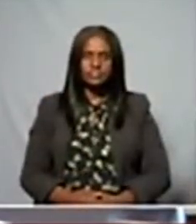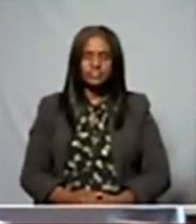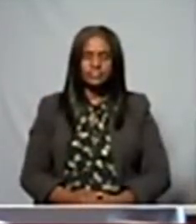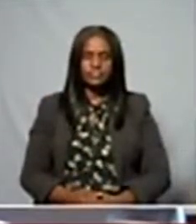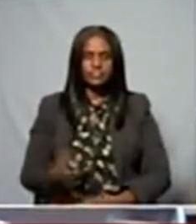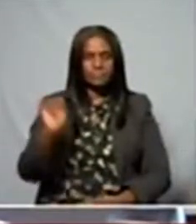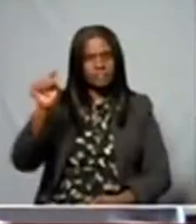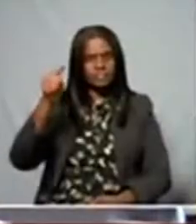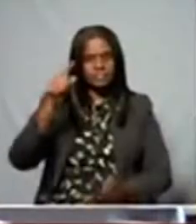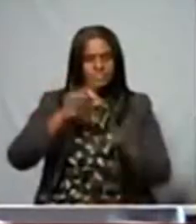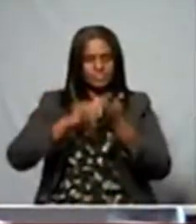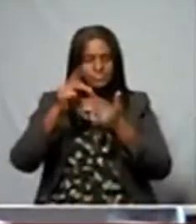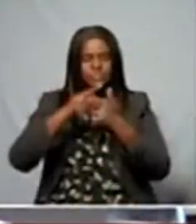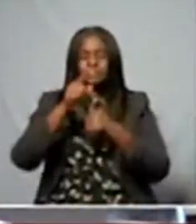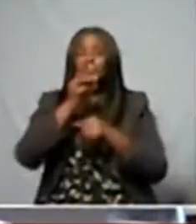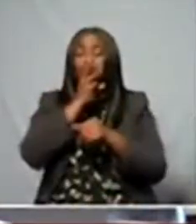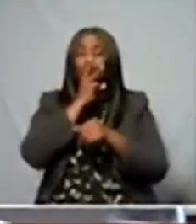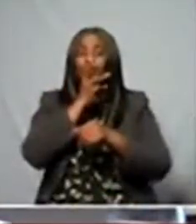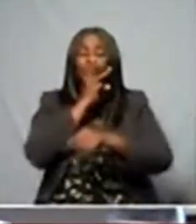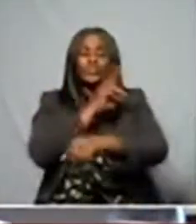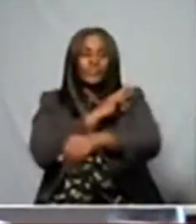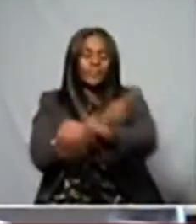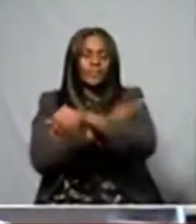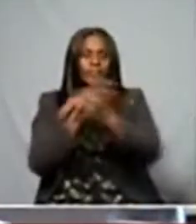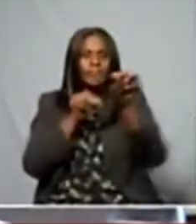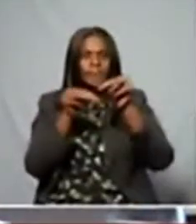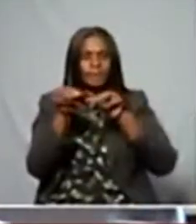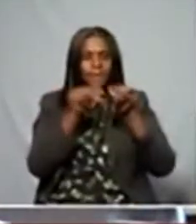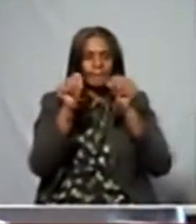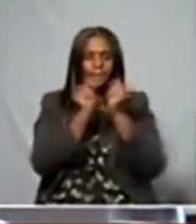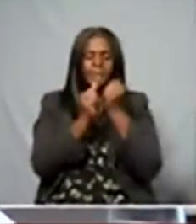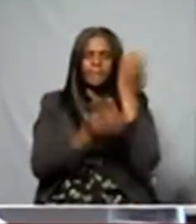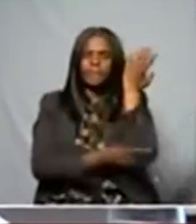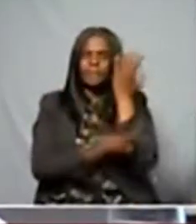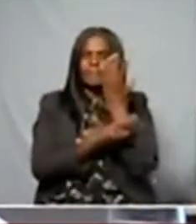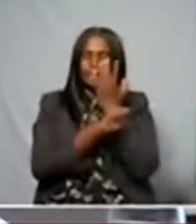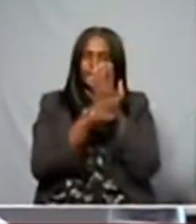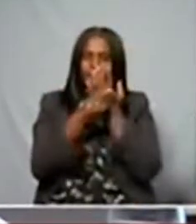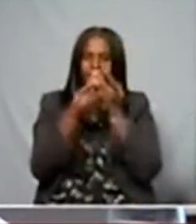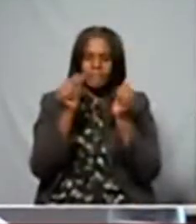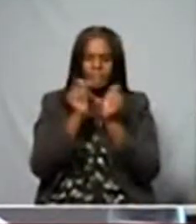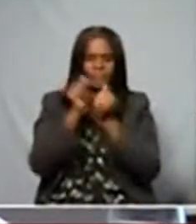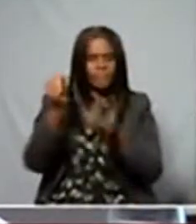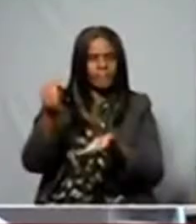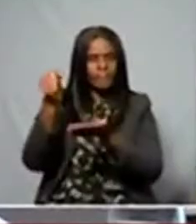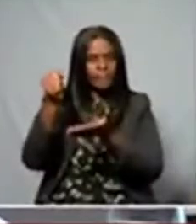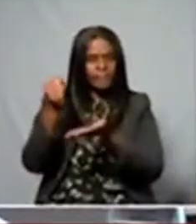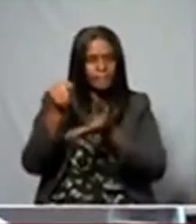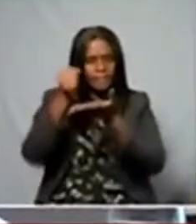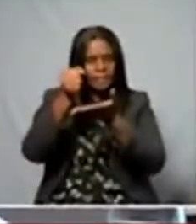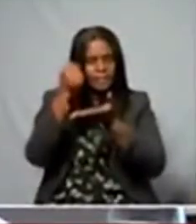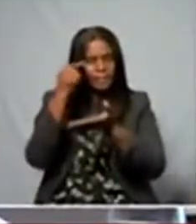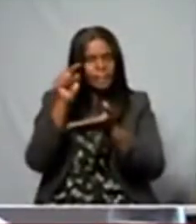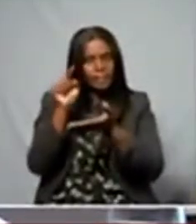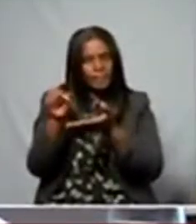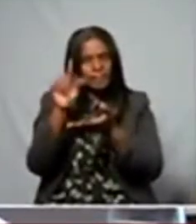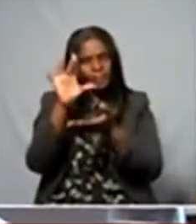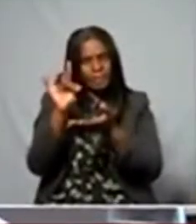The first program is water resource management and development, with a budget allocation of